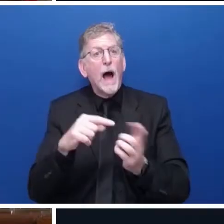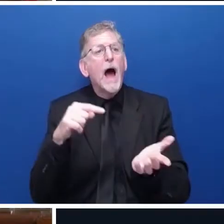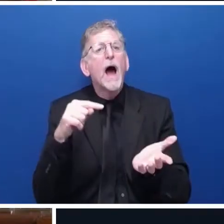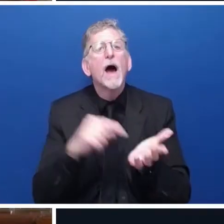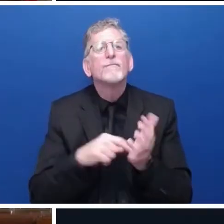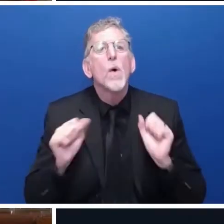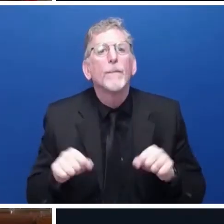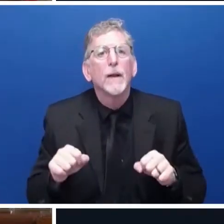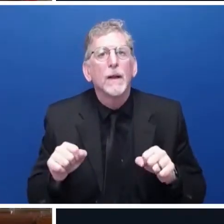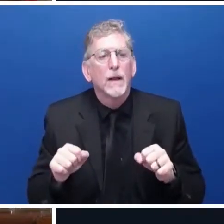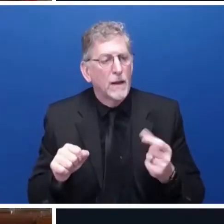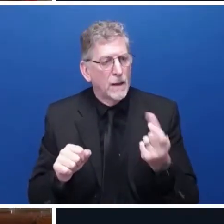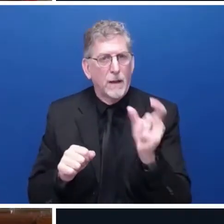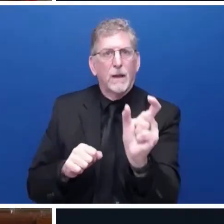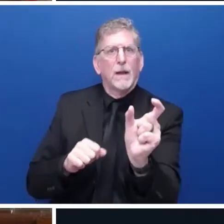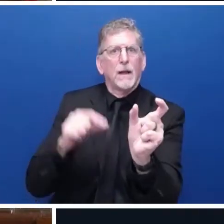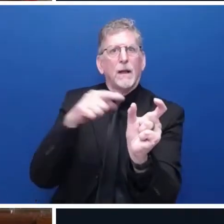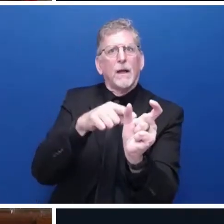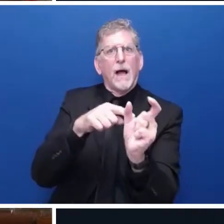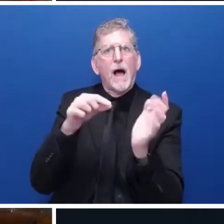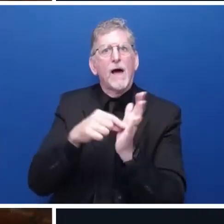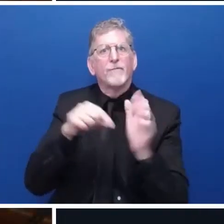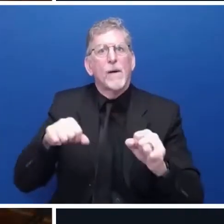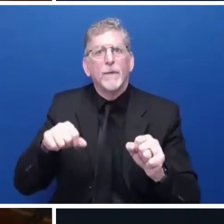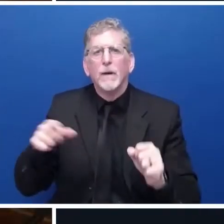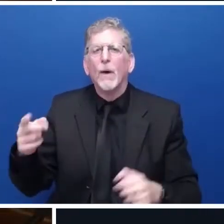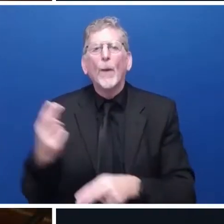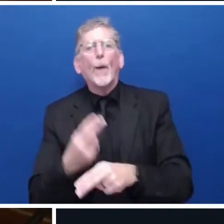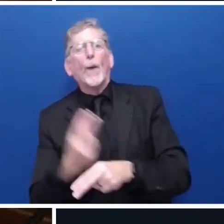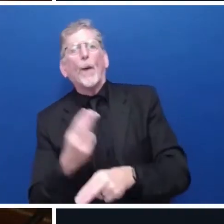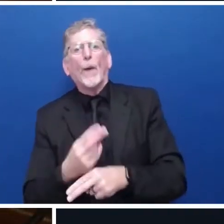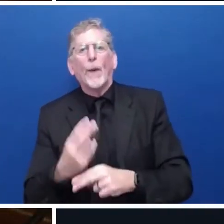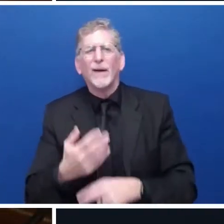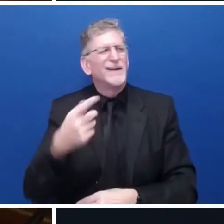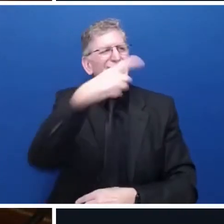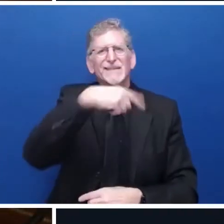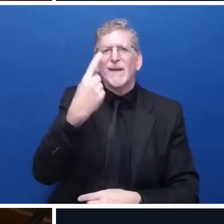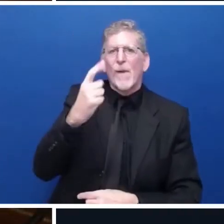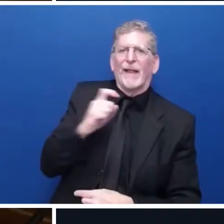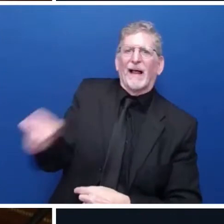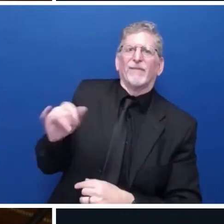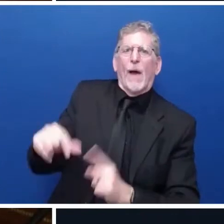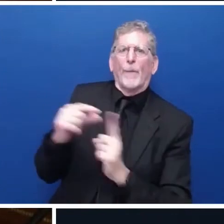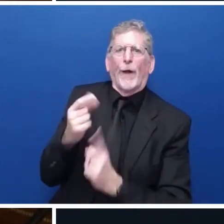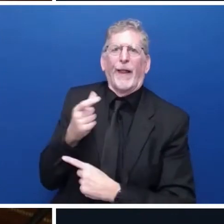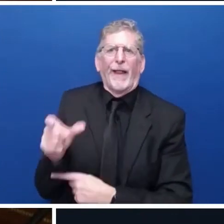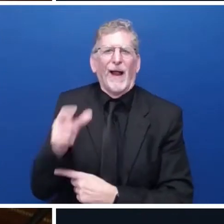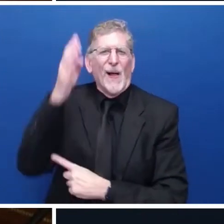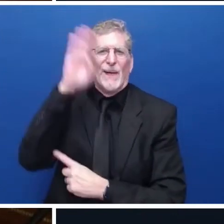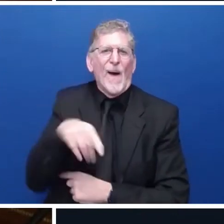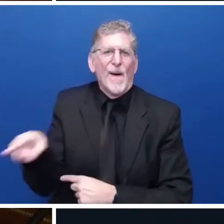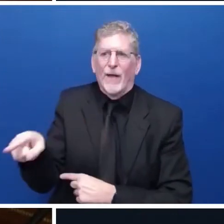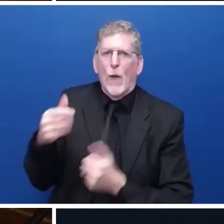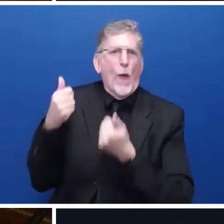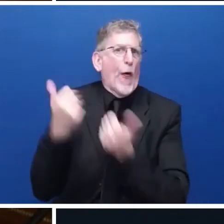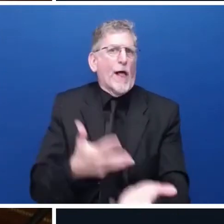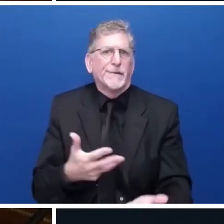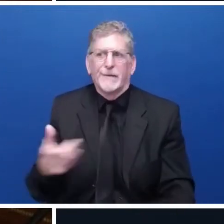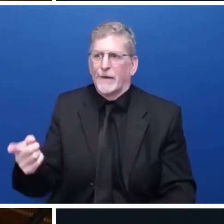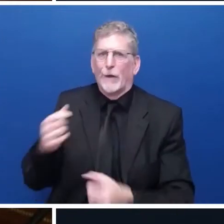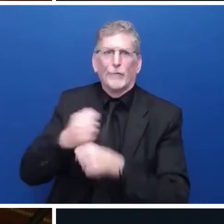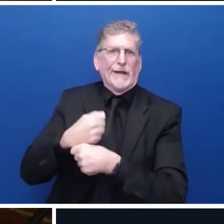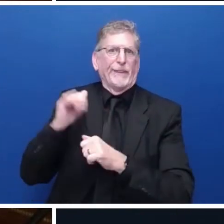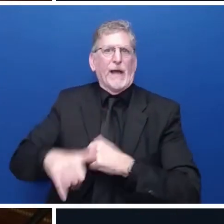the increased prices that all of our citizens had to endure. You caused that problem. You caused